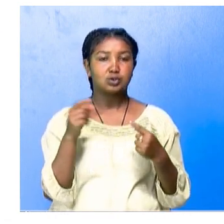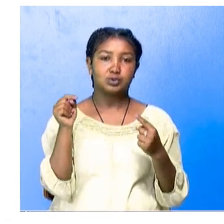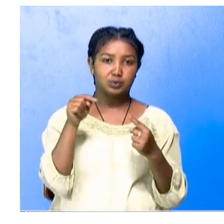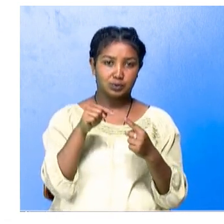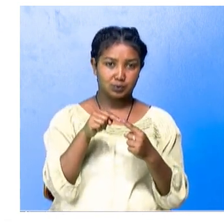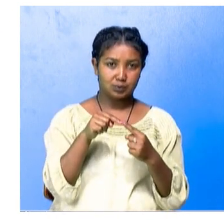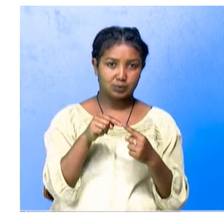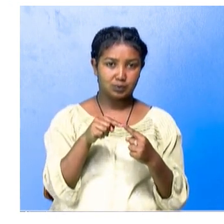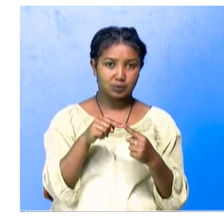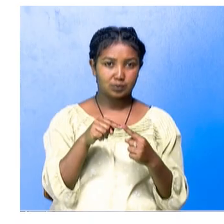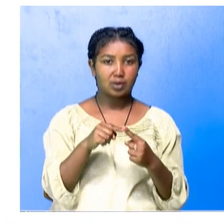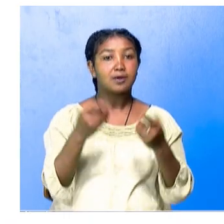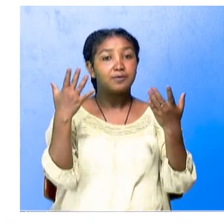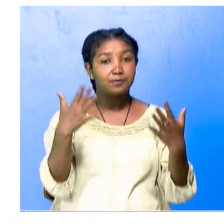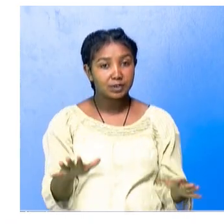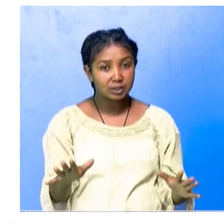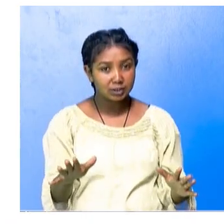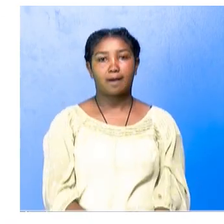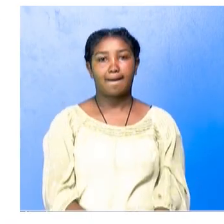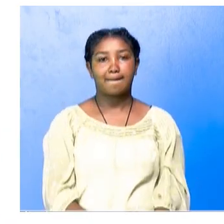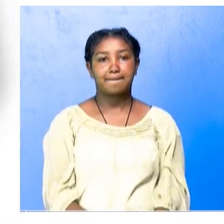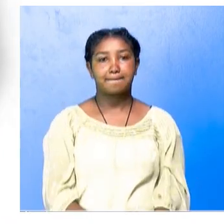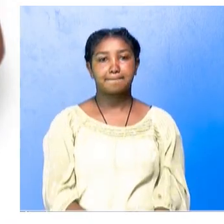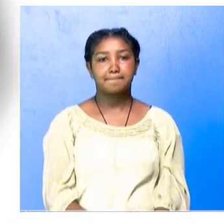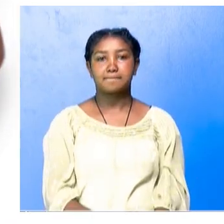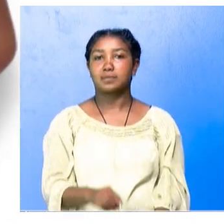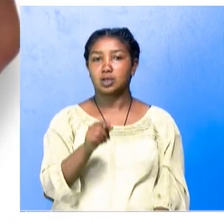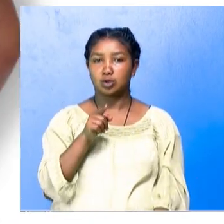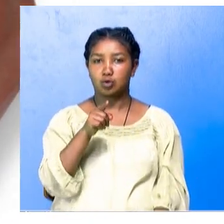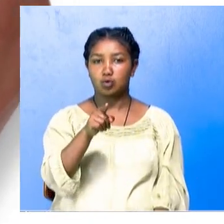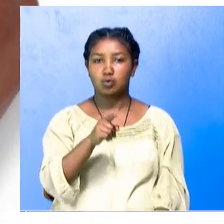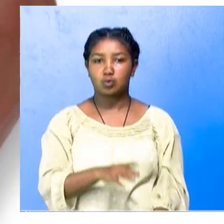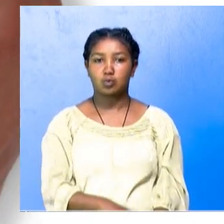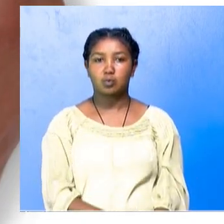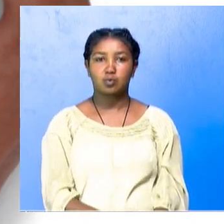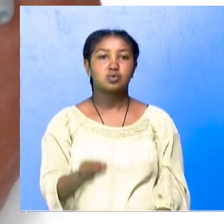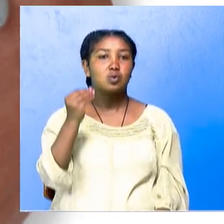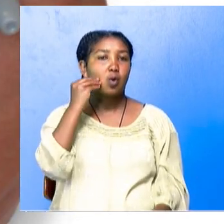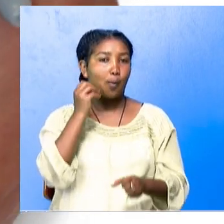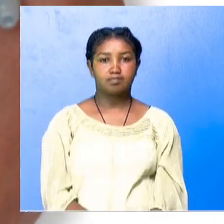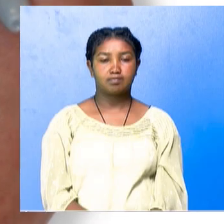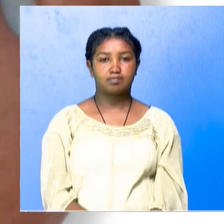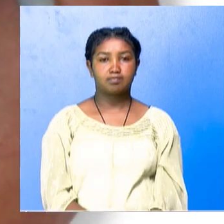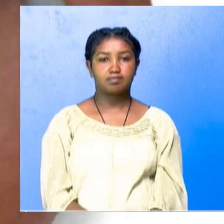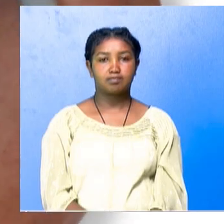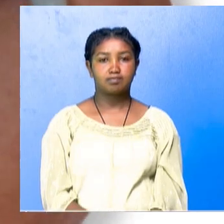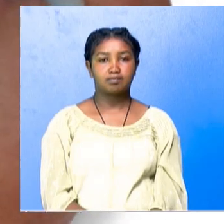to finish your homework.